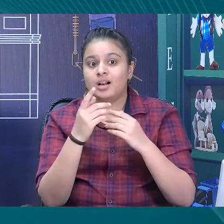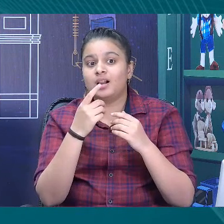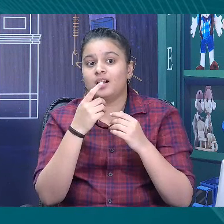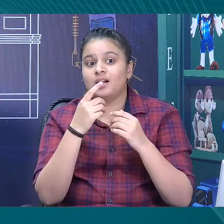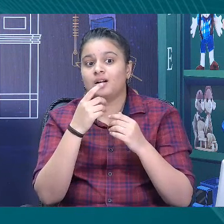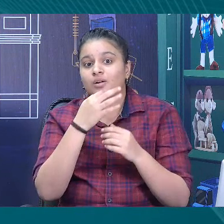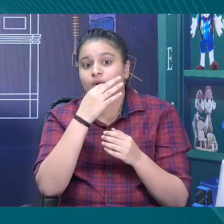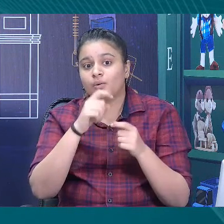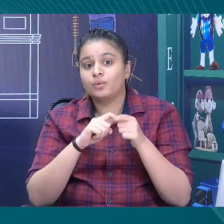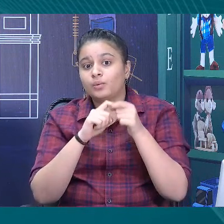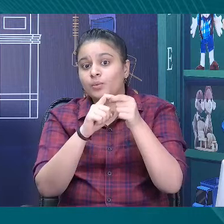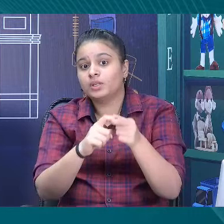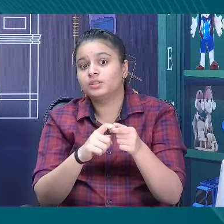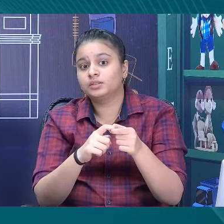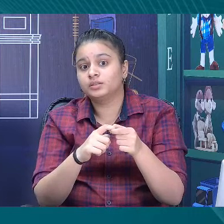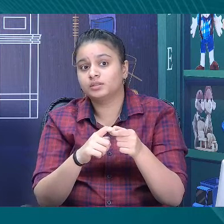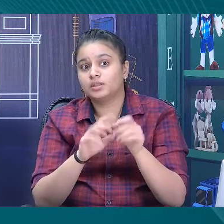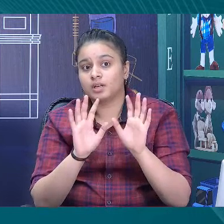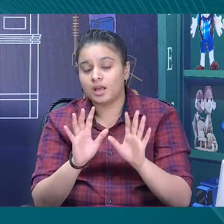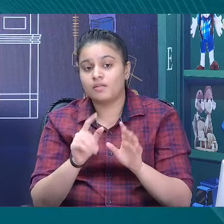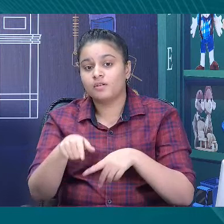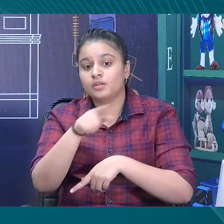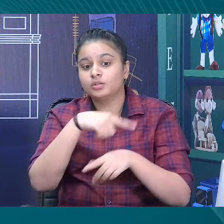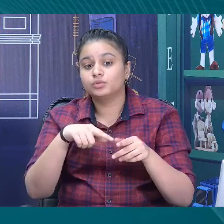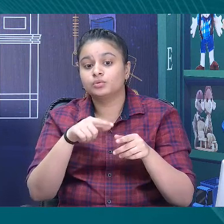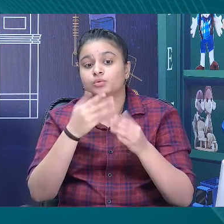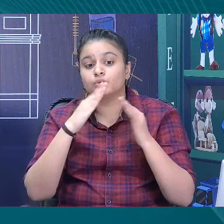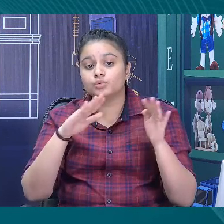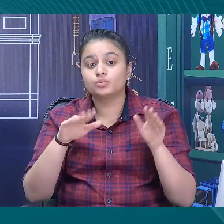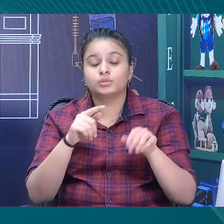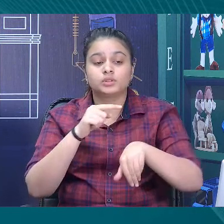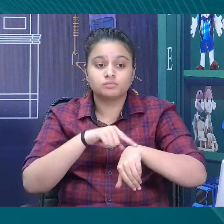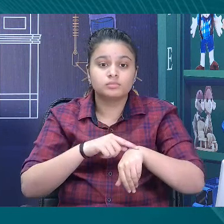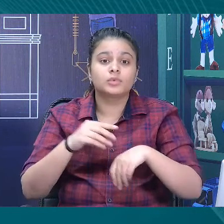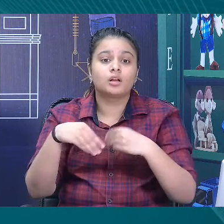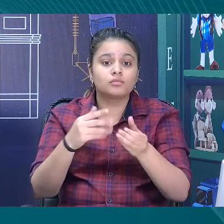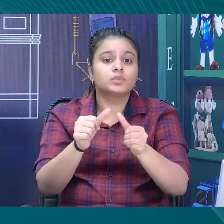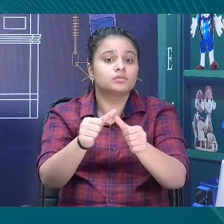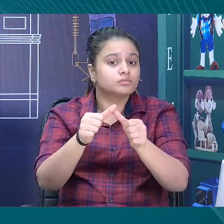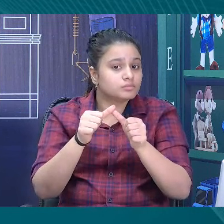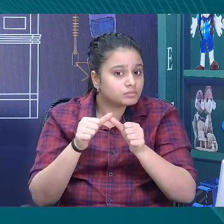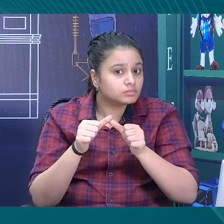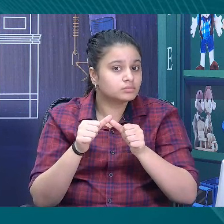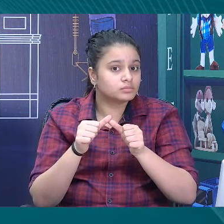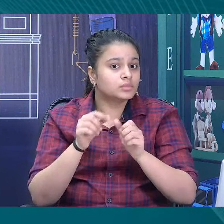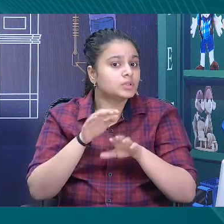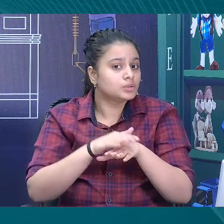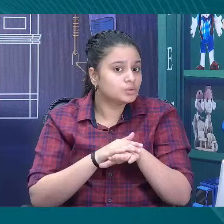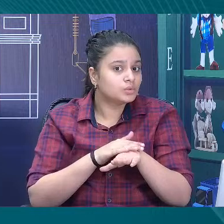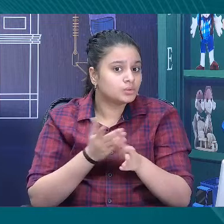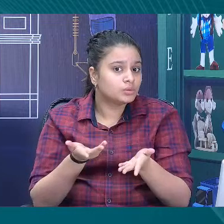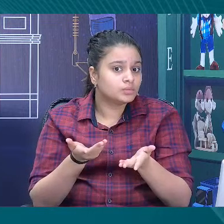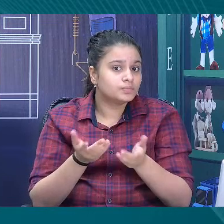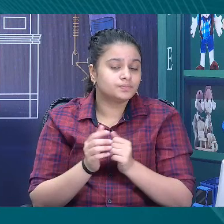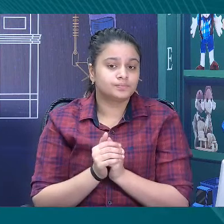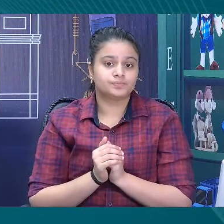has to be given time to answer. Yes. Okay, and it is not.